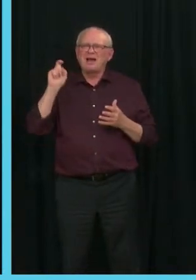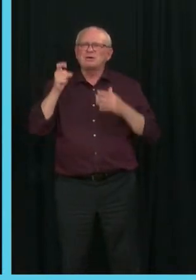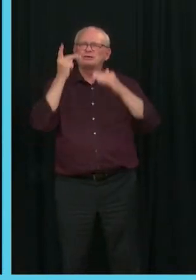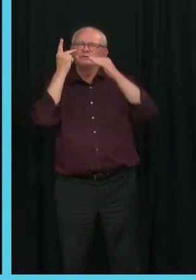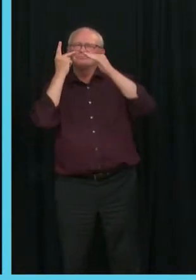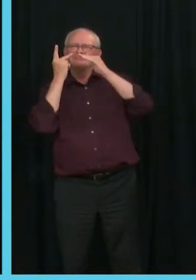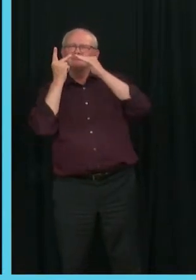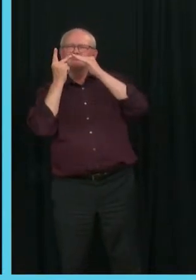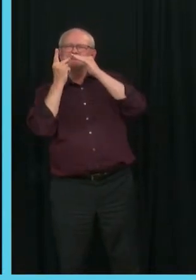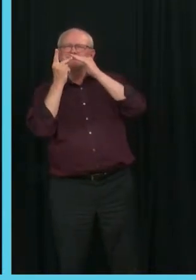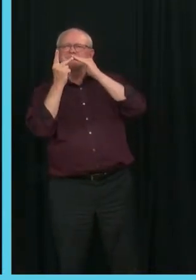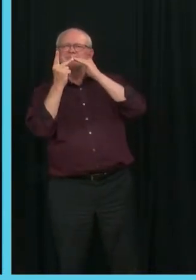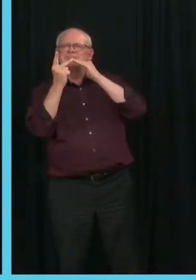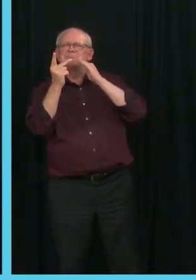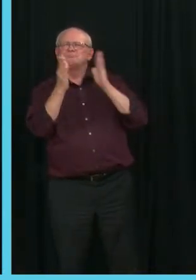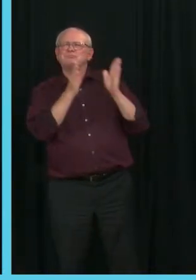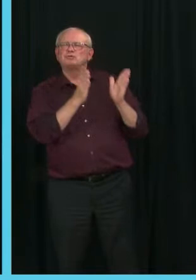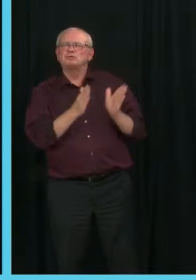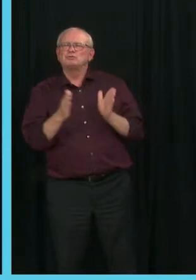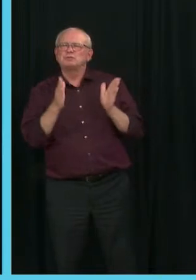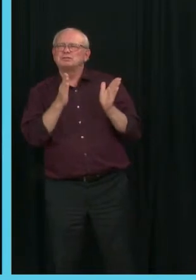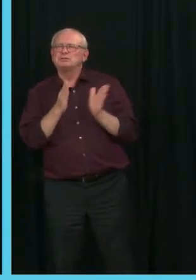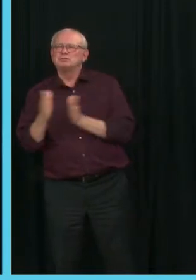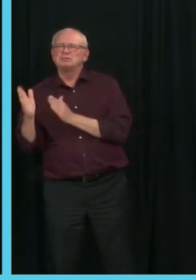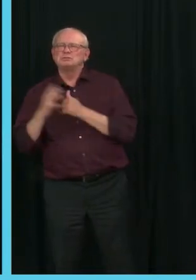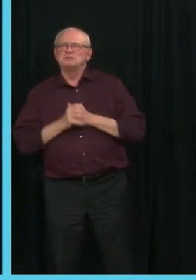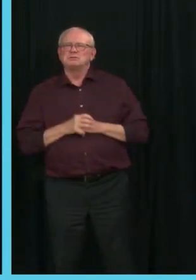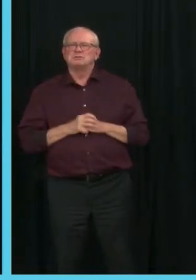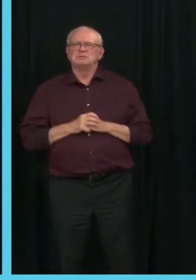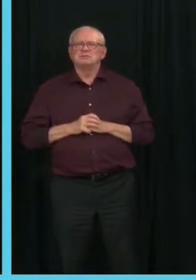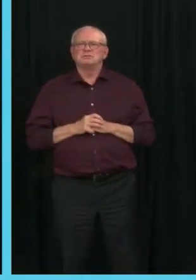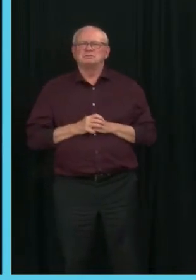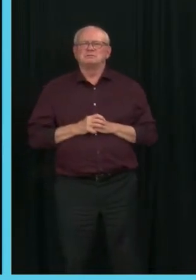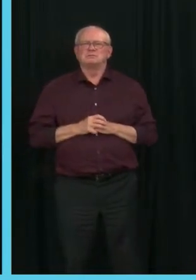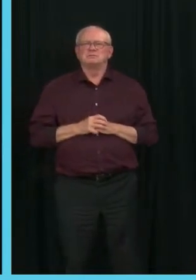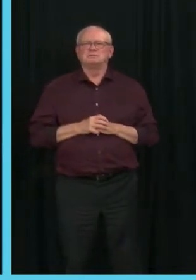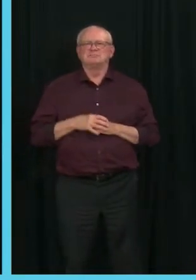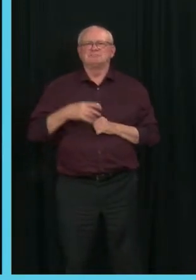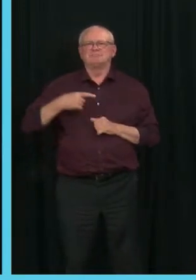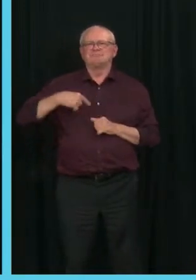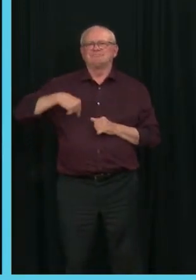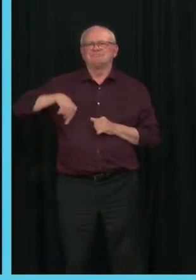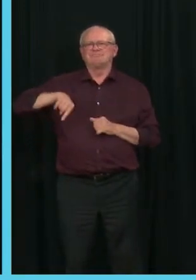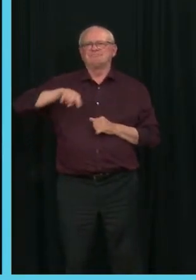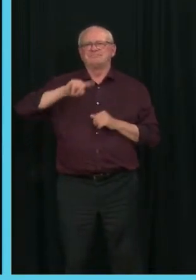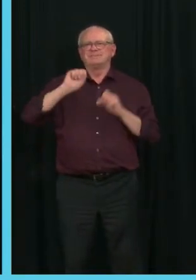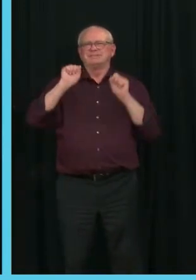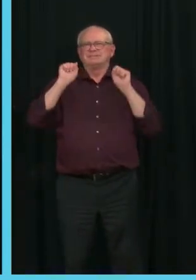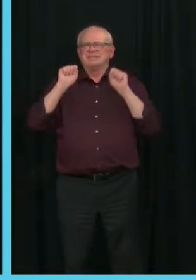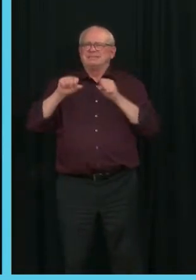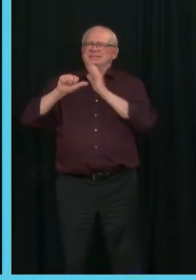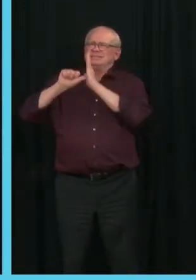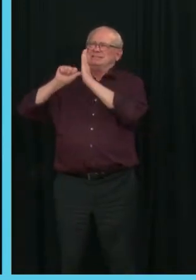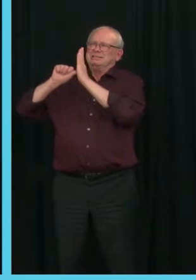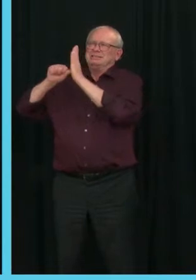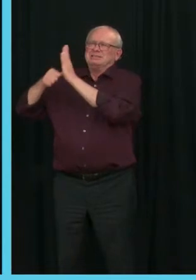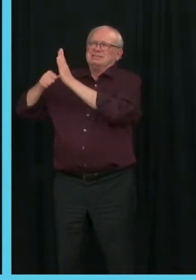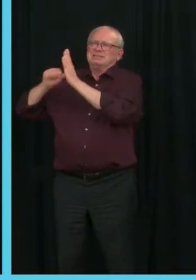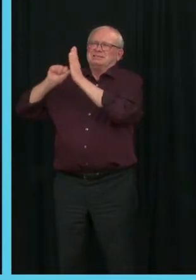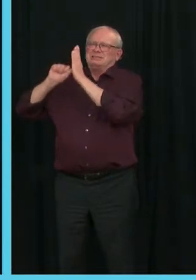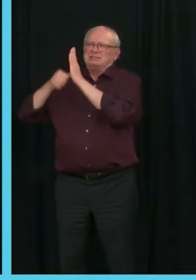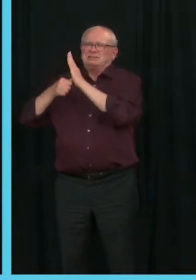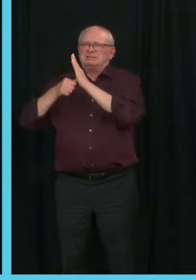multiple leverage points where we can increase the pressure for fairness over time. We continue to